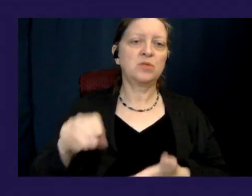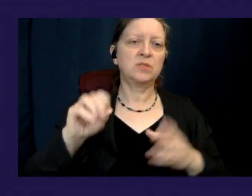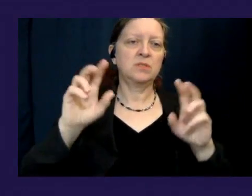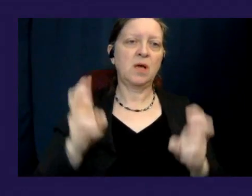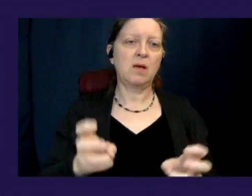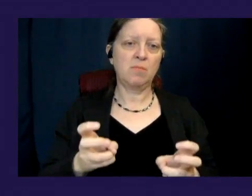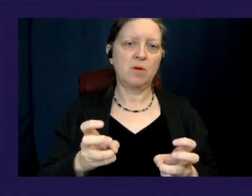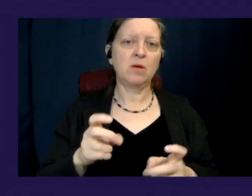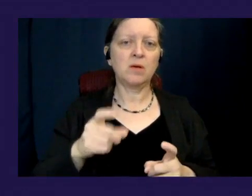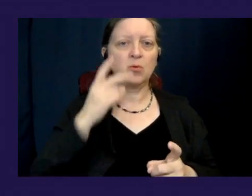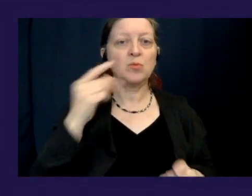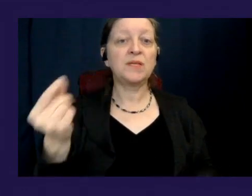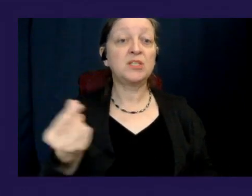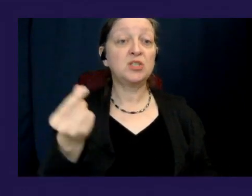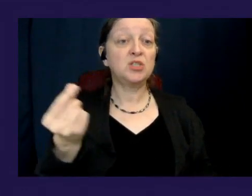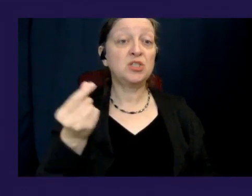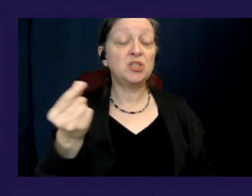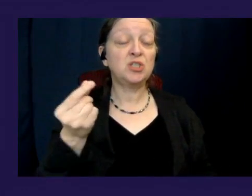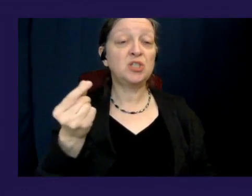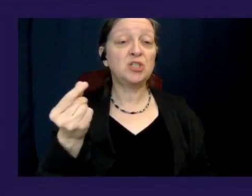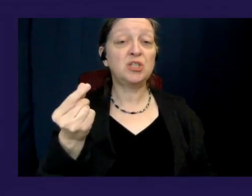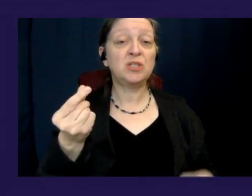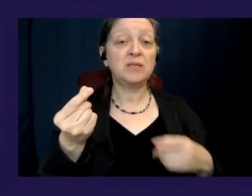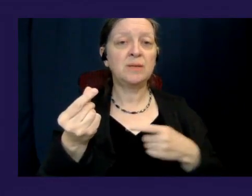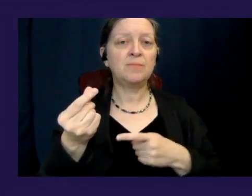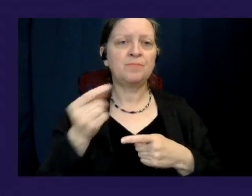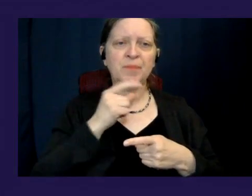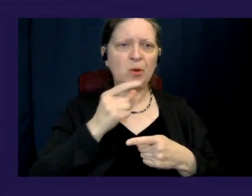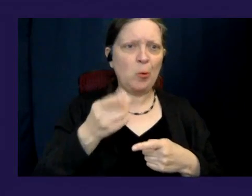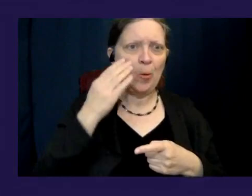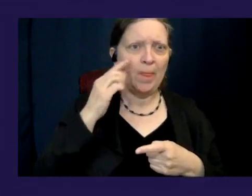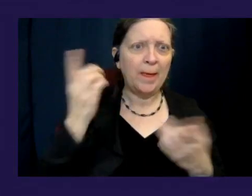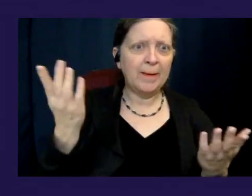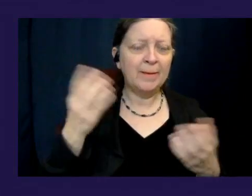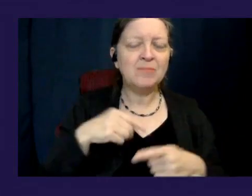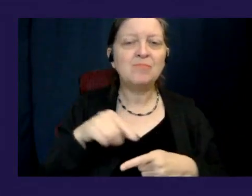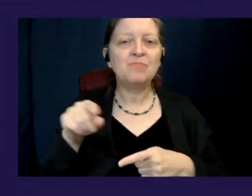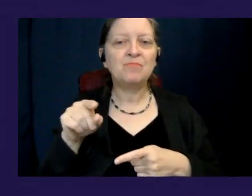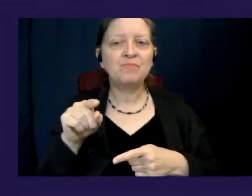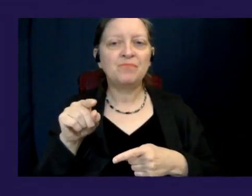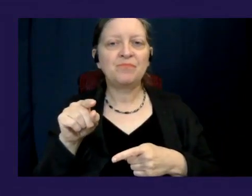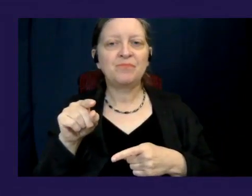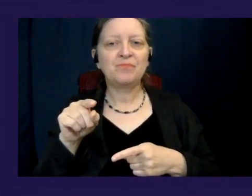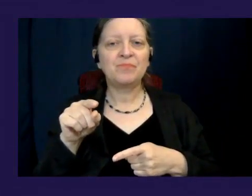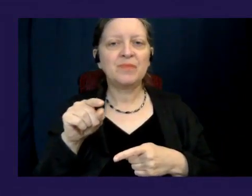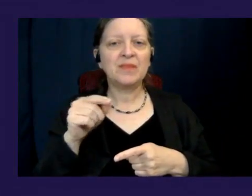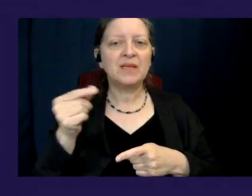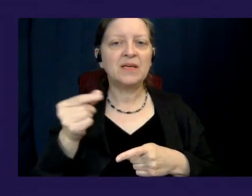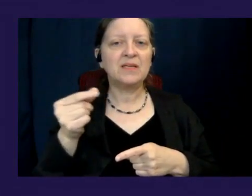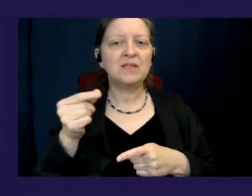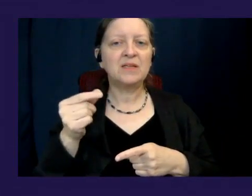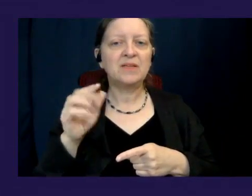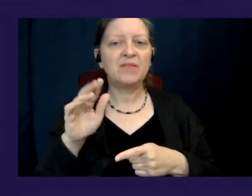in G, the N, who would have thought this? The N, the kind of